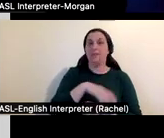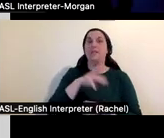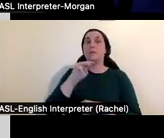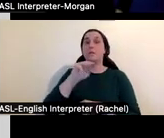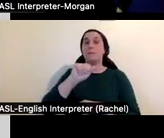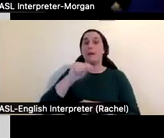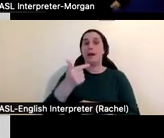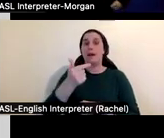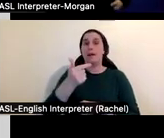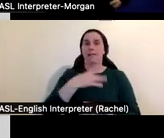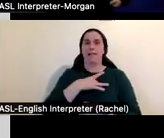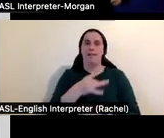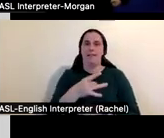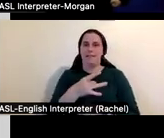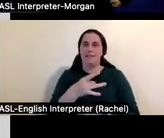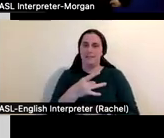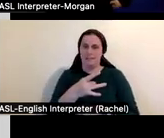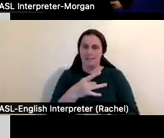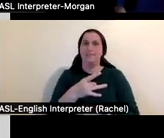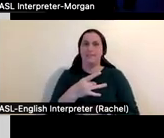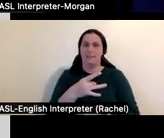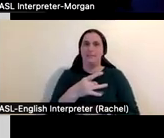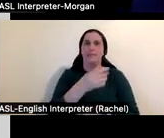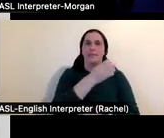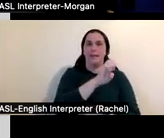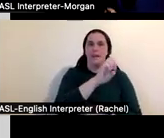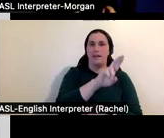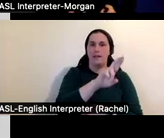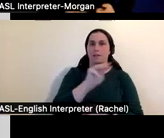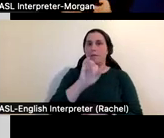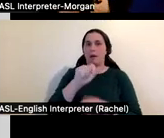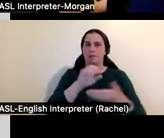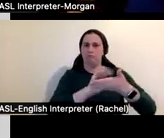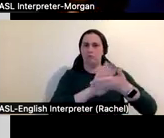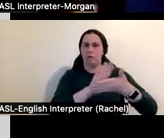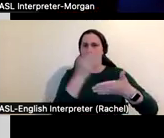Mag. One side, and this would be he likes.